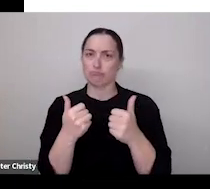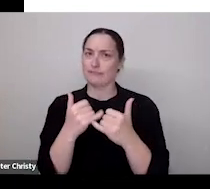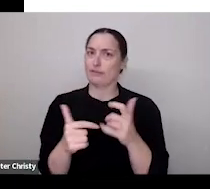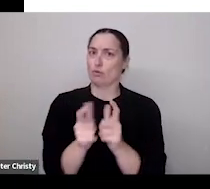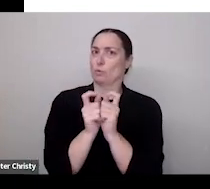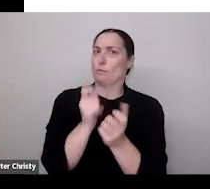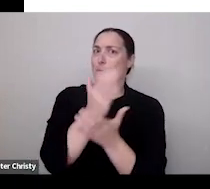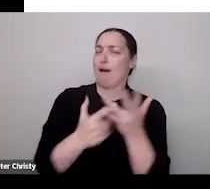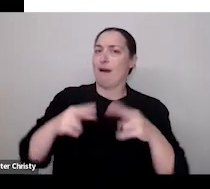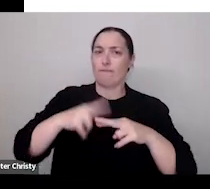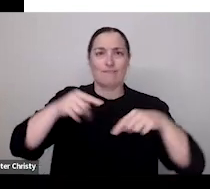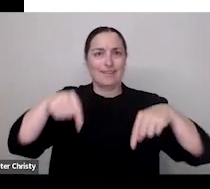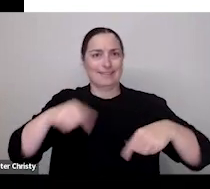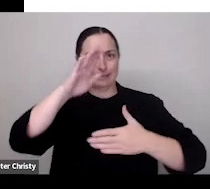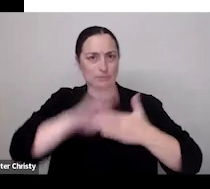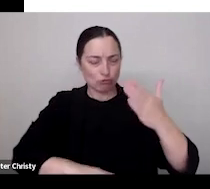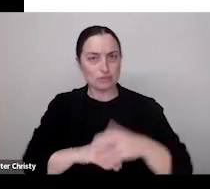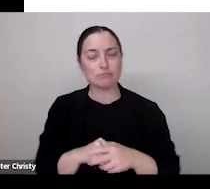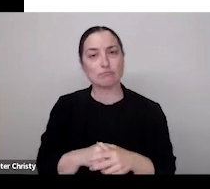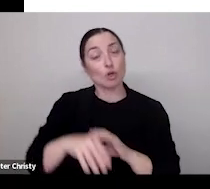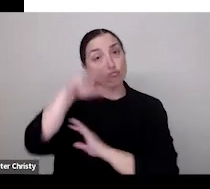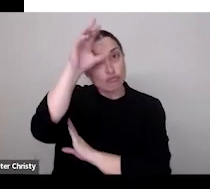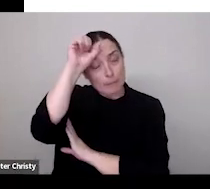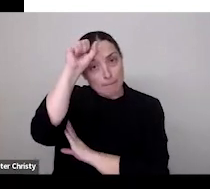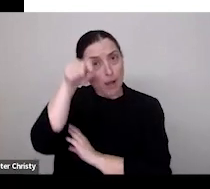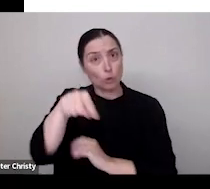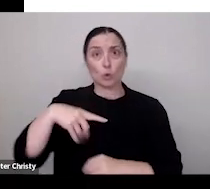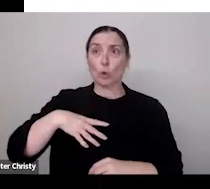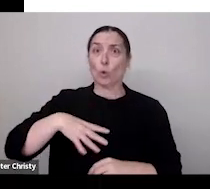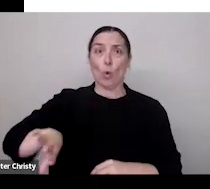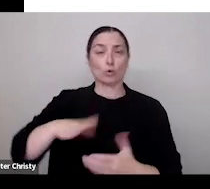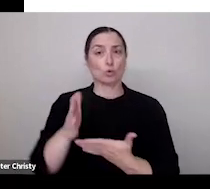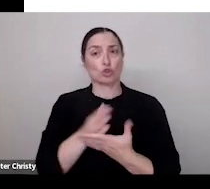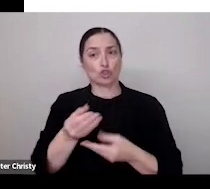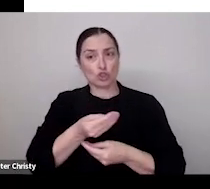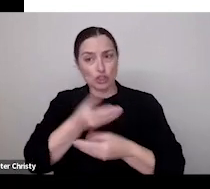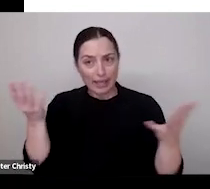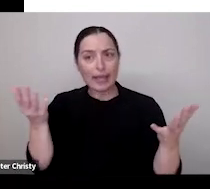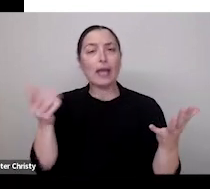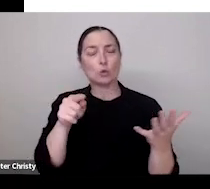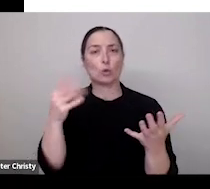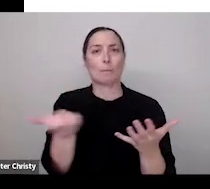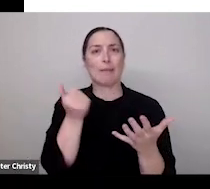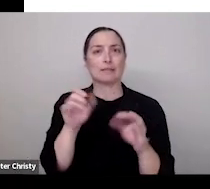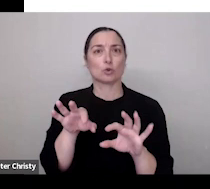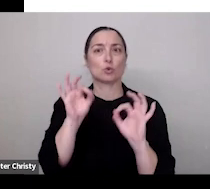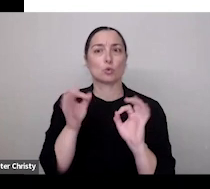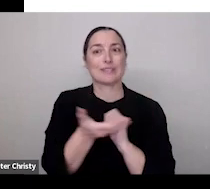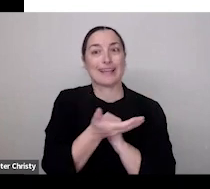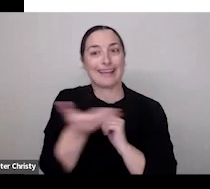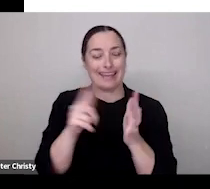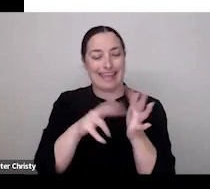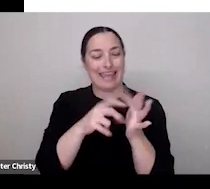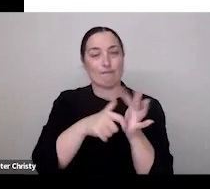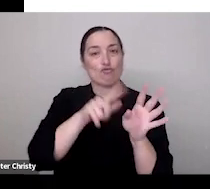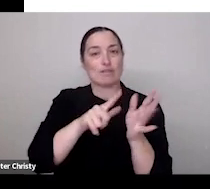of the experience. Just remember that if you're wanting to share with everybody, you do need to choose everyone from the